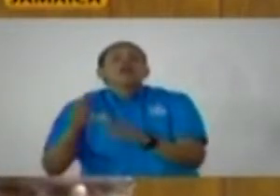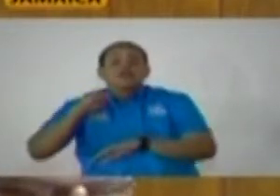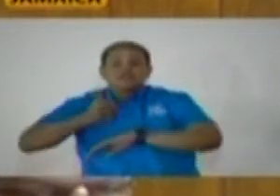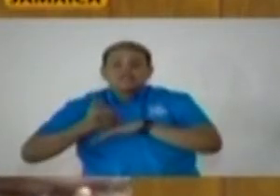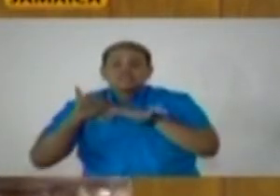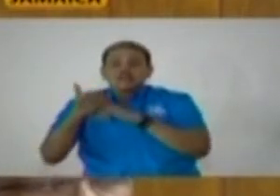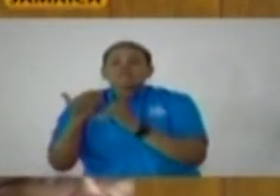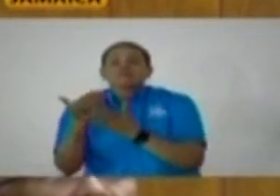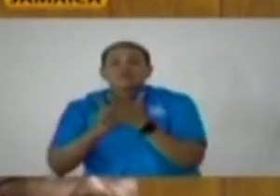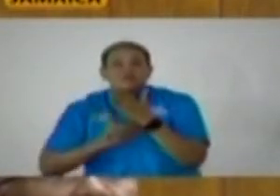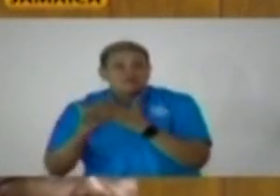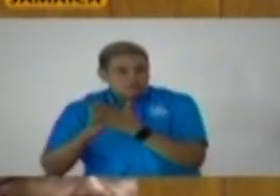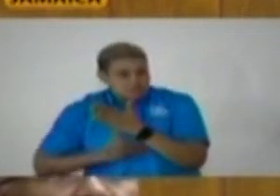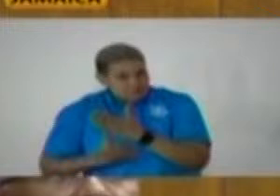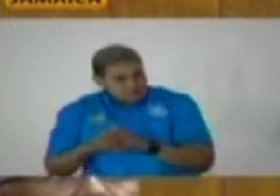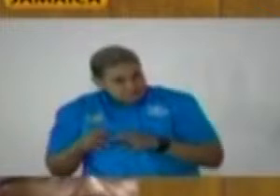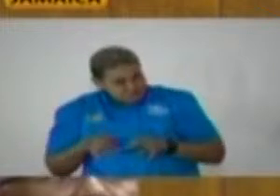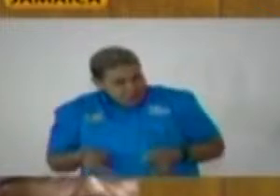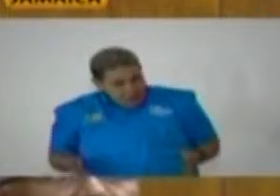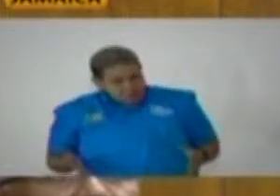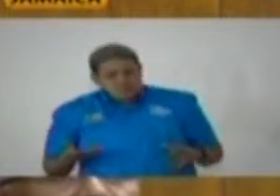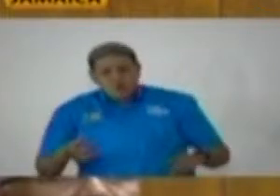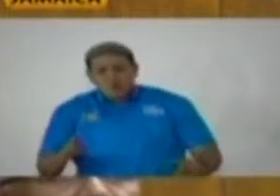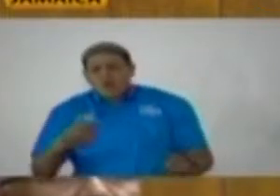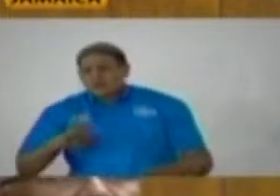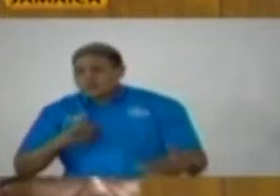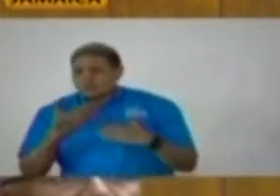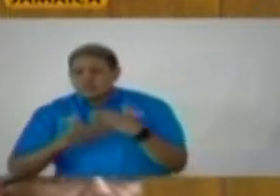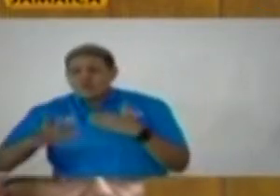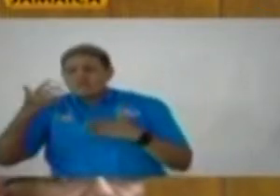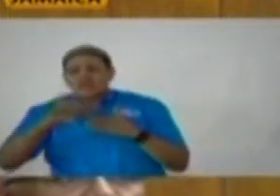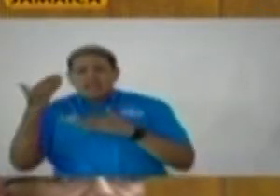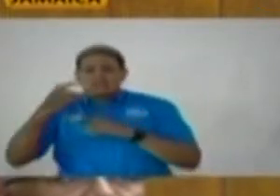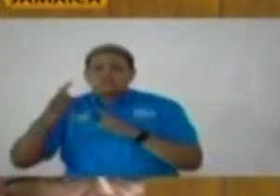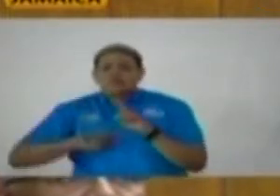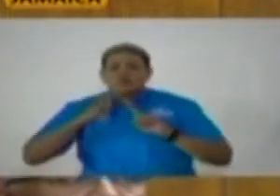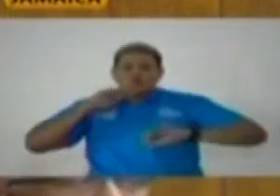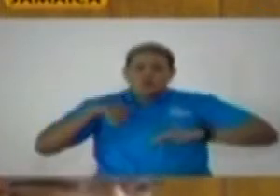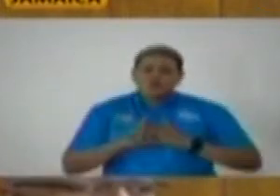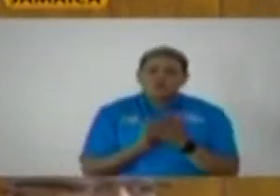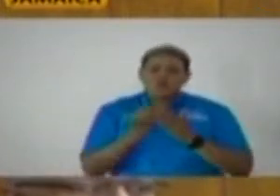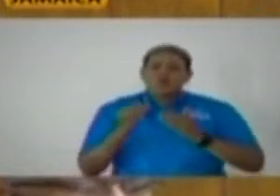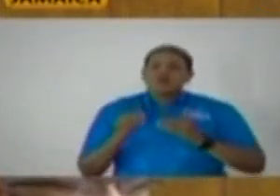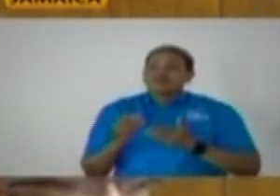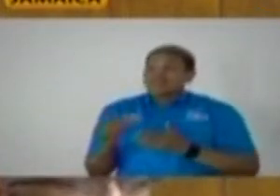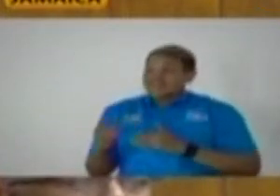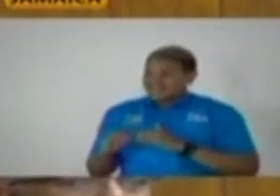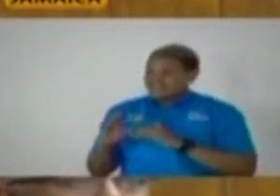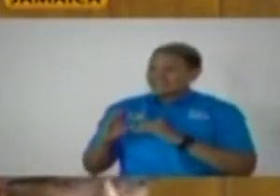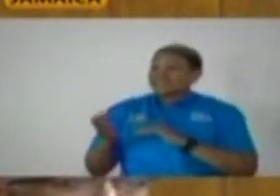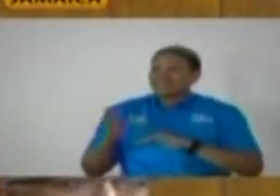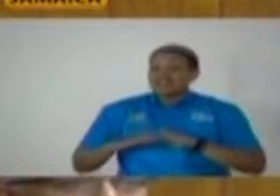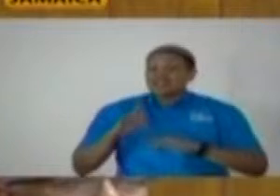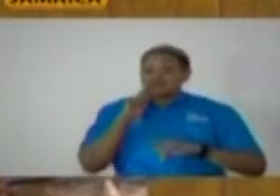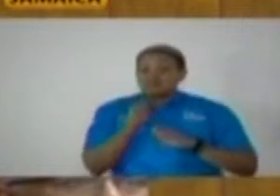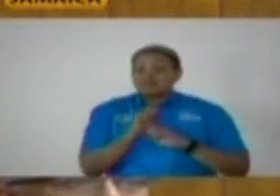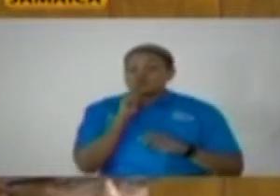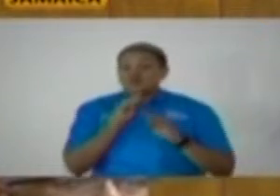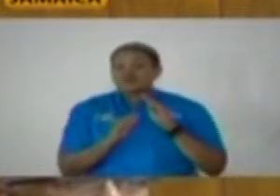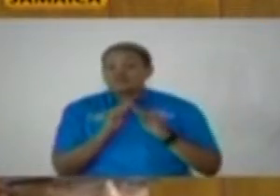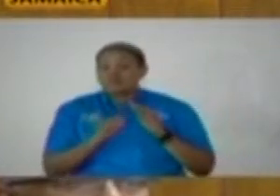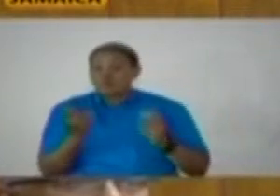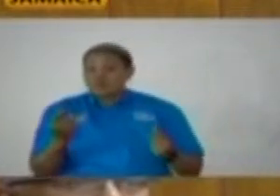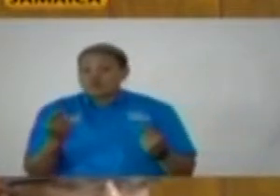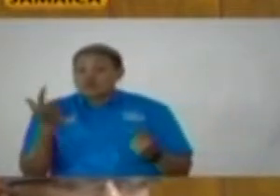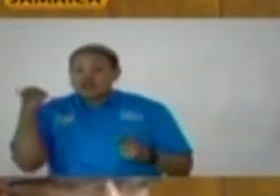established minimum wage prescribed. So while we move come next month to a new minimum wage, we have to make sure we correct what we did